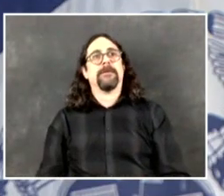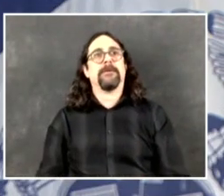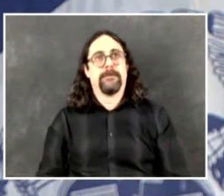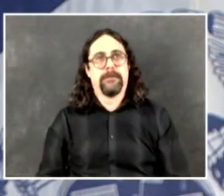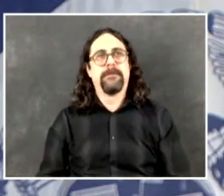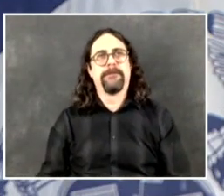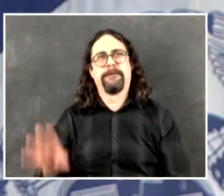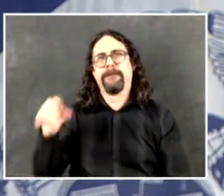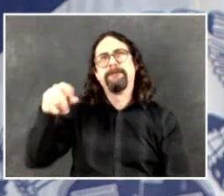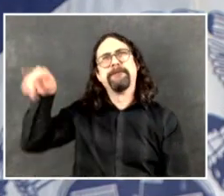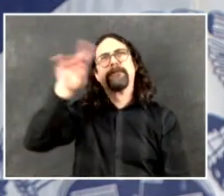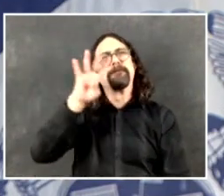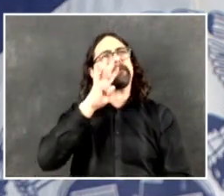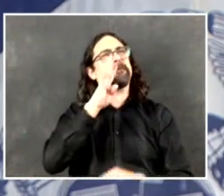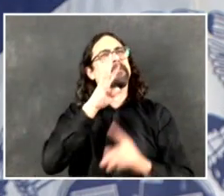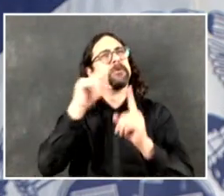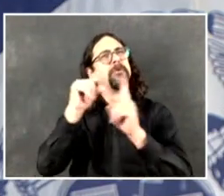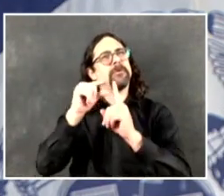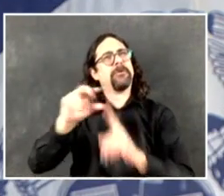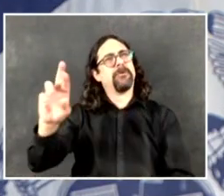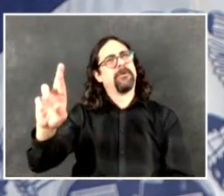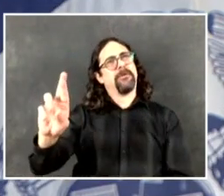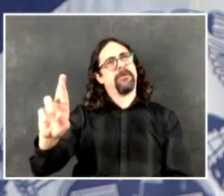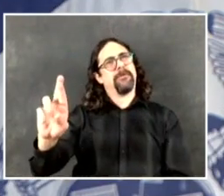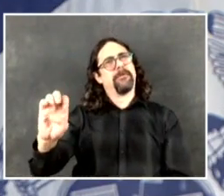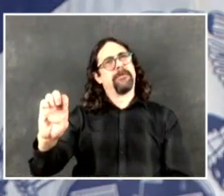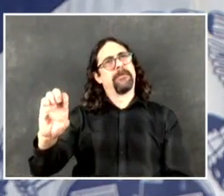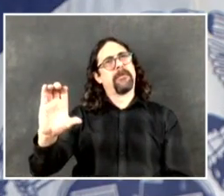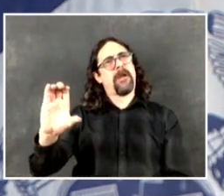Recovery means making something better.